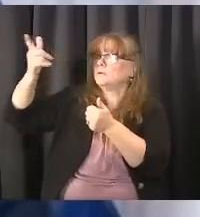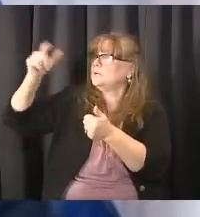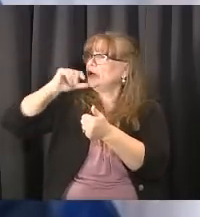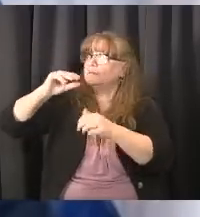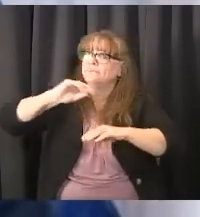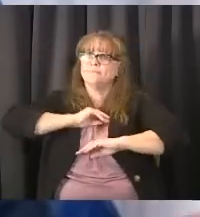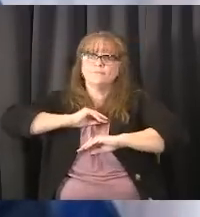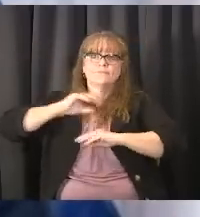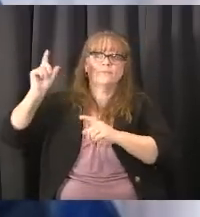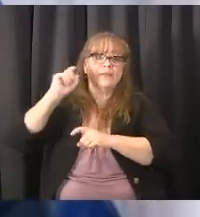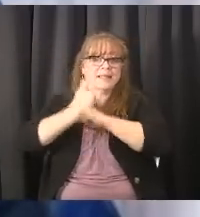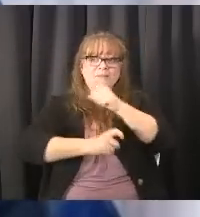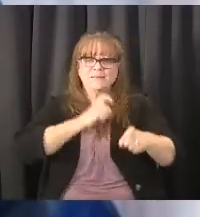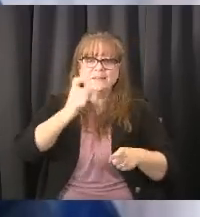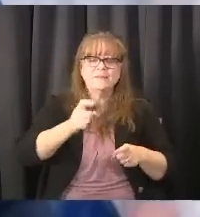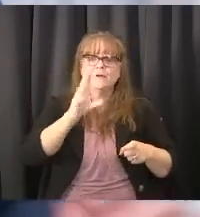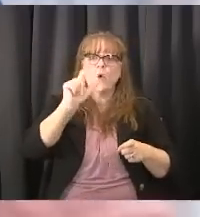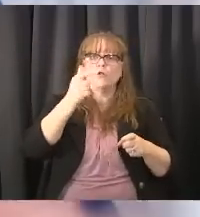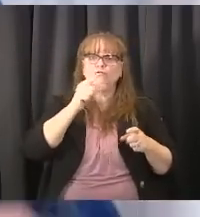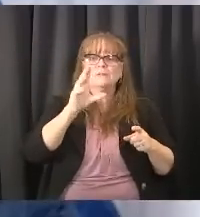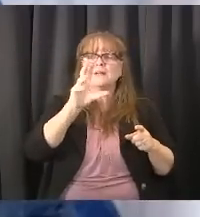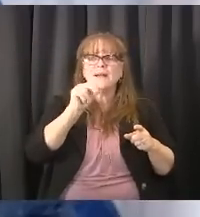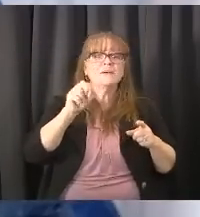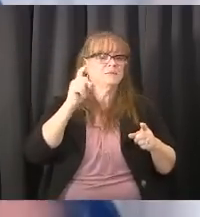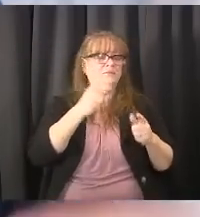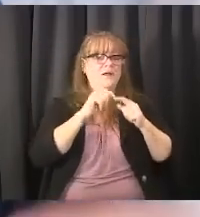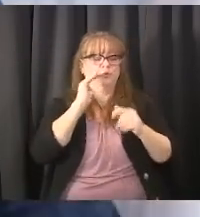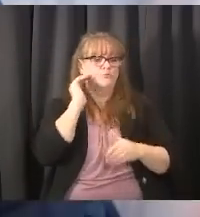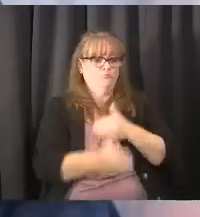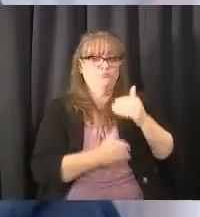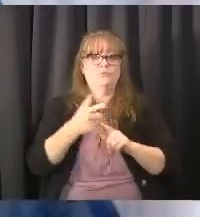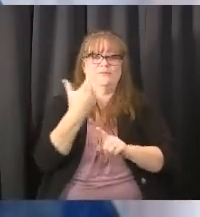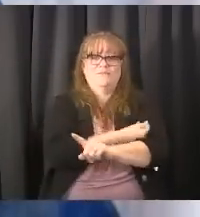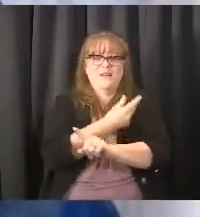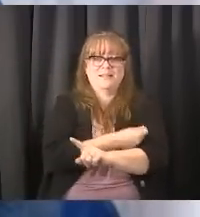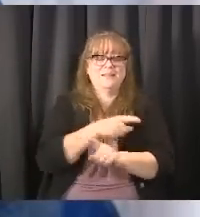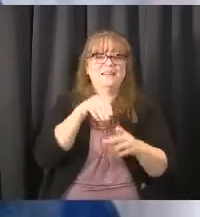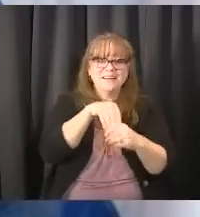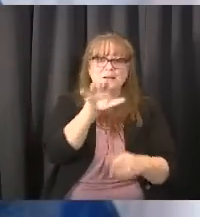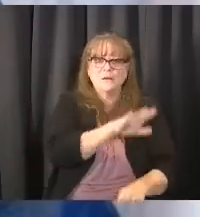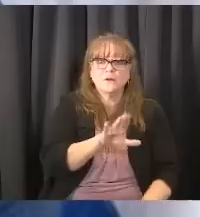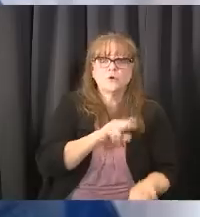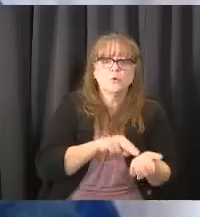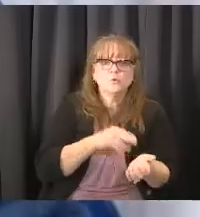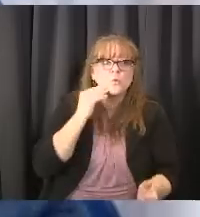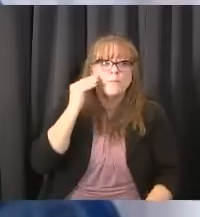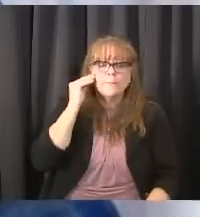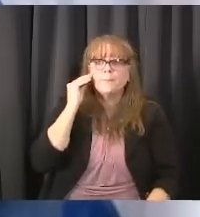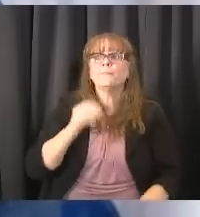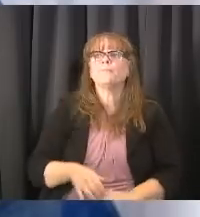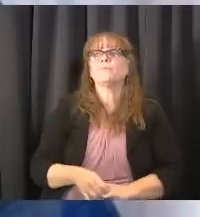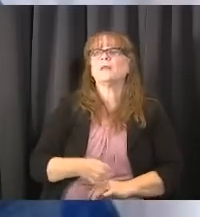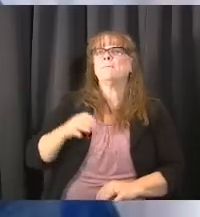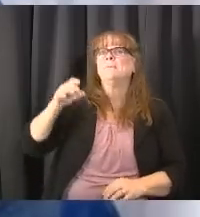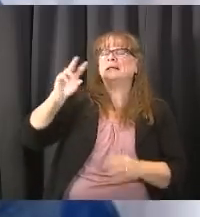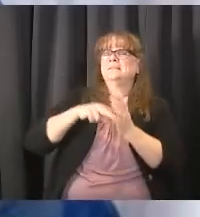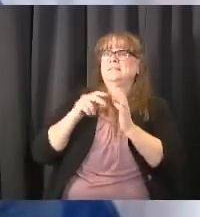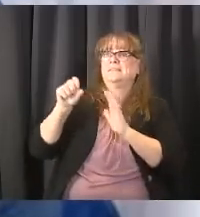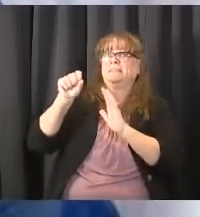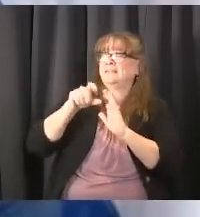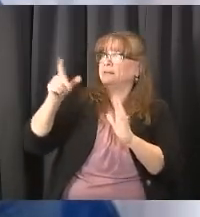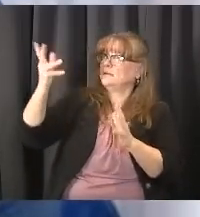lives or works in a nursing home or senior facility, the state will have to step in and, working with those centers themselves, get them the vaccine and